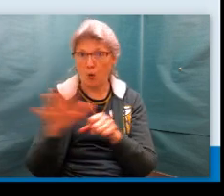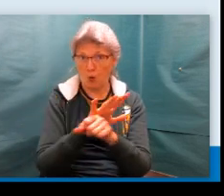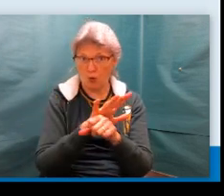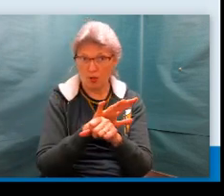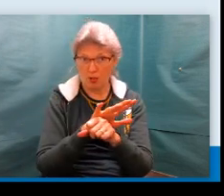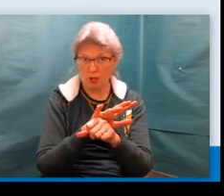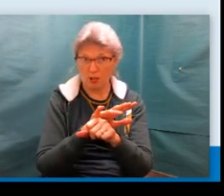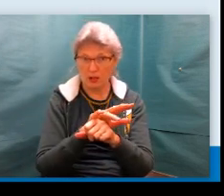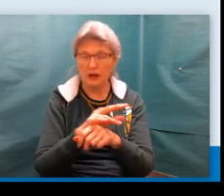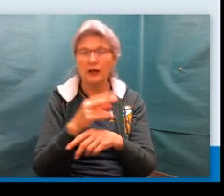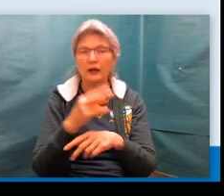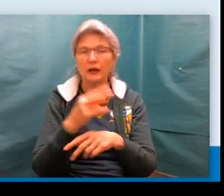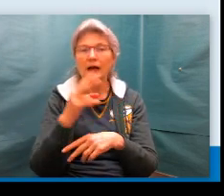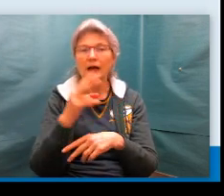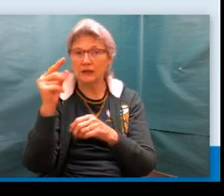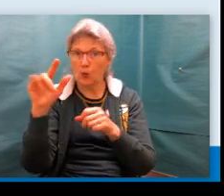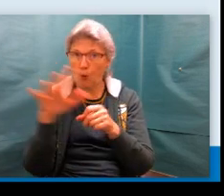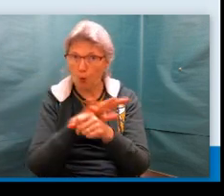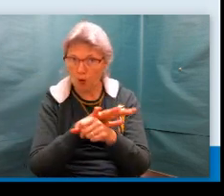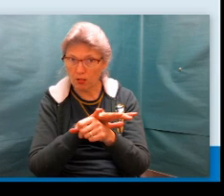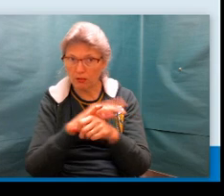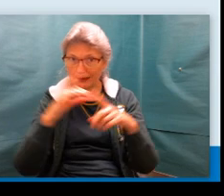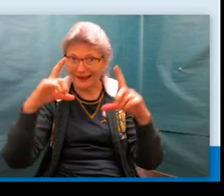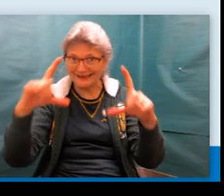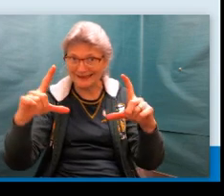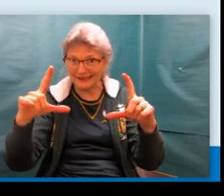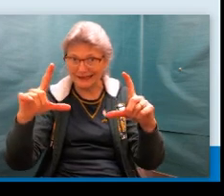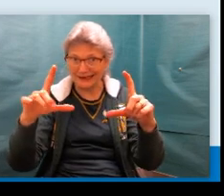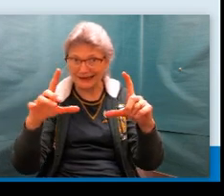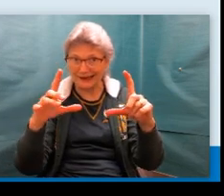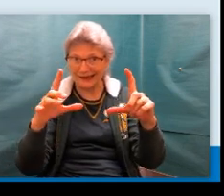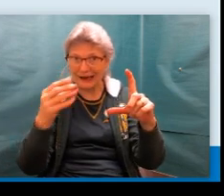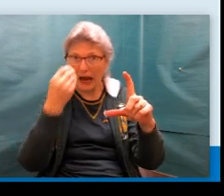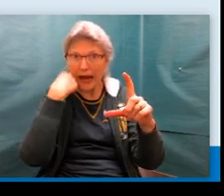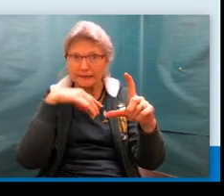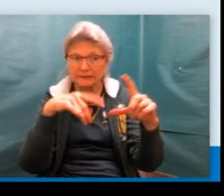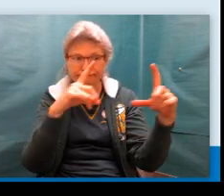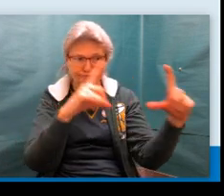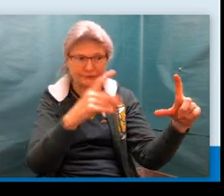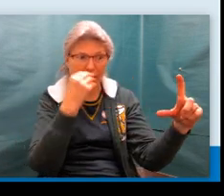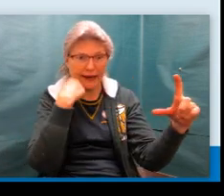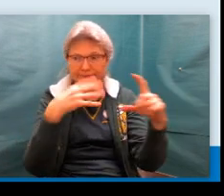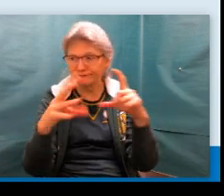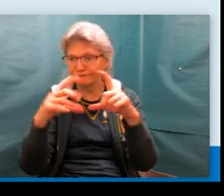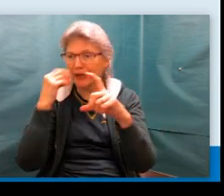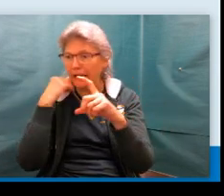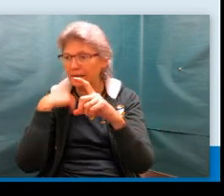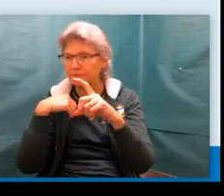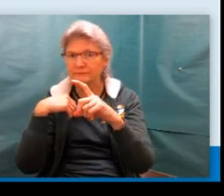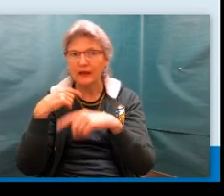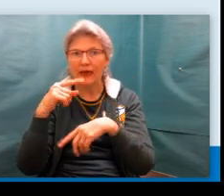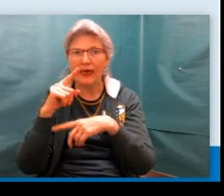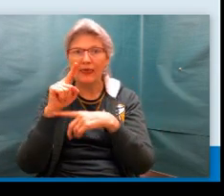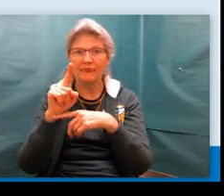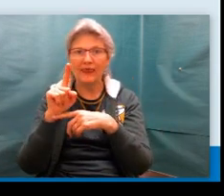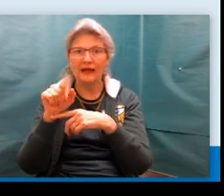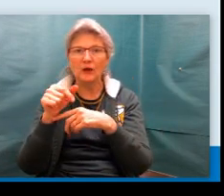holes and then another one, and then jumping over here to my fractional pieces. They ate